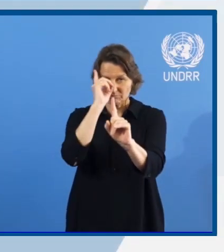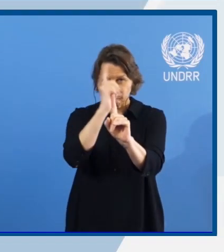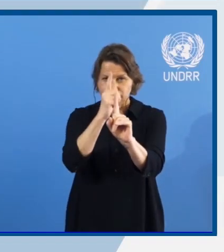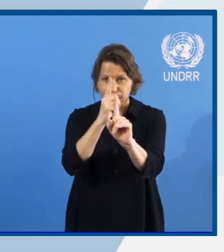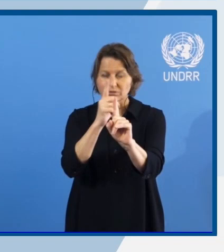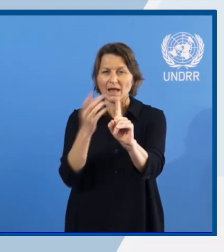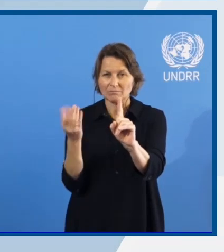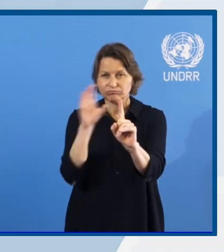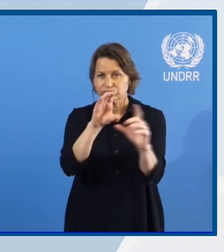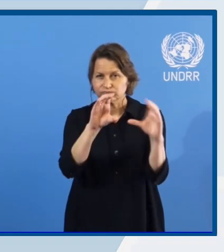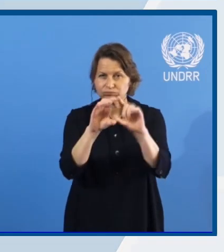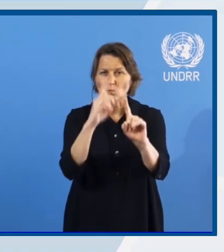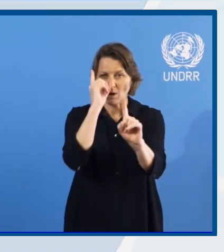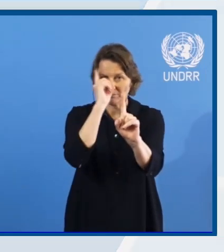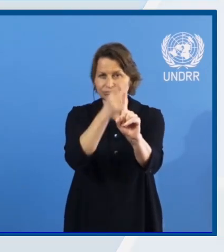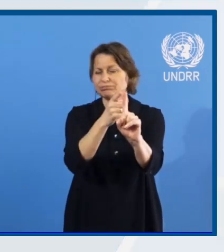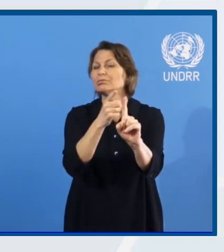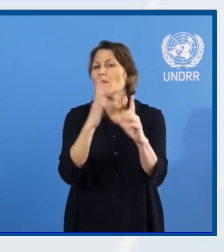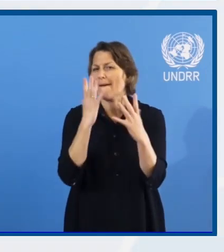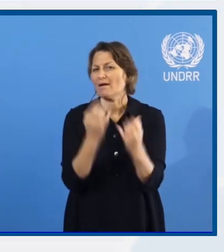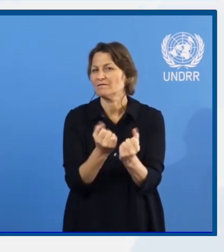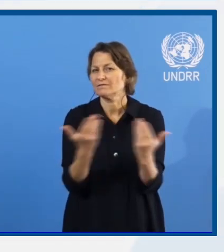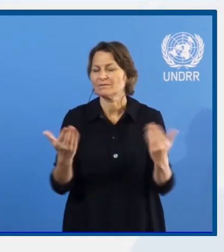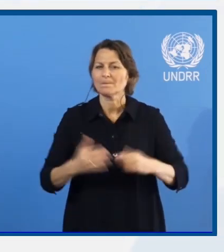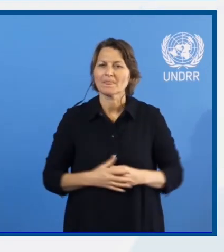what like both Nadine and then